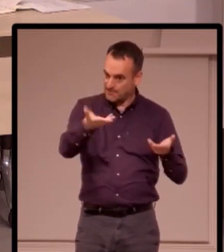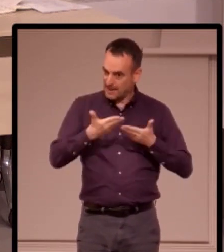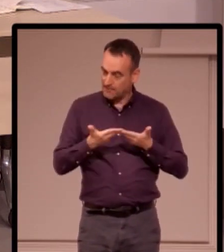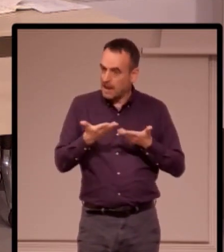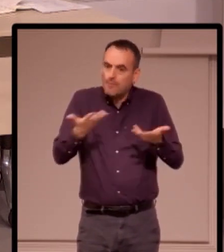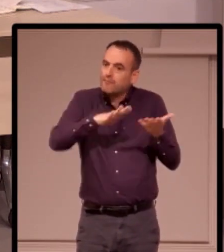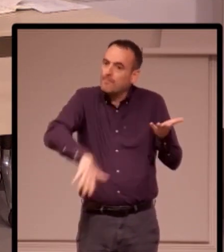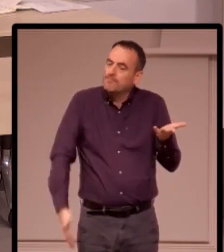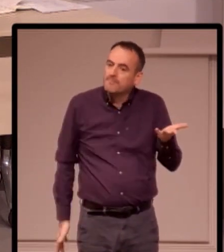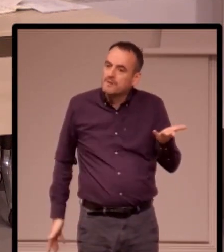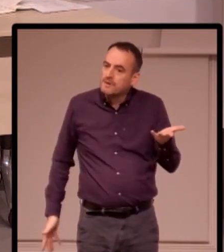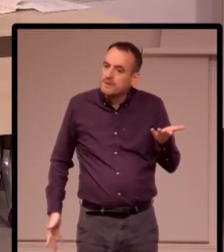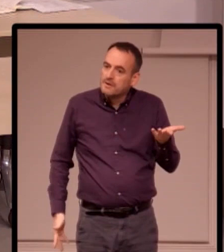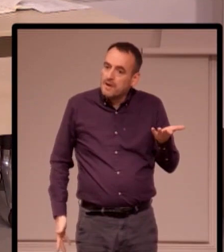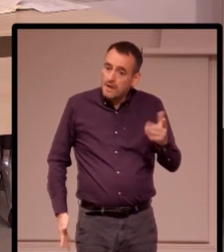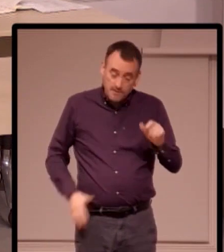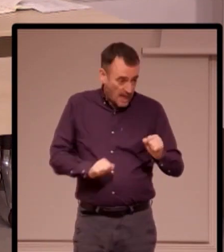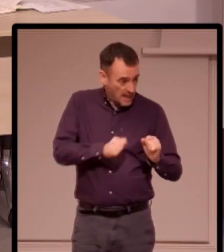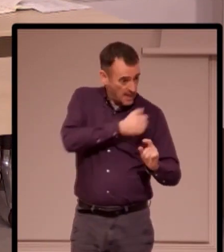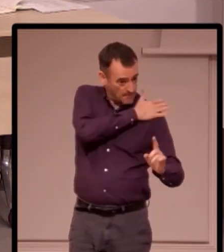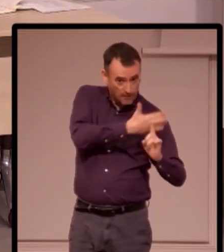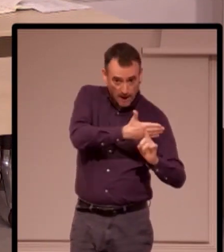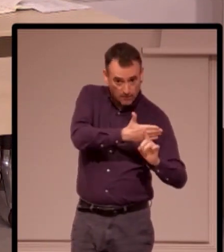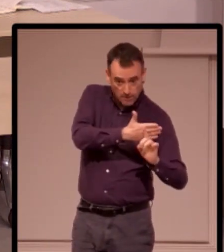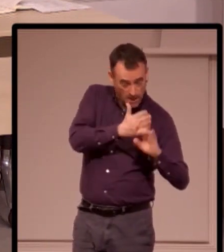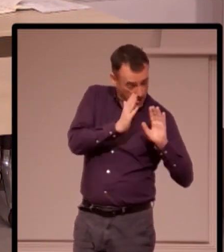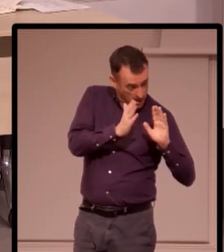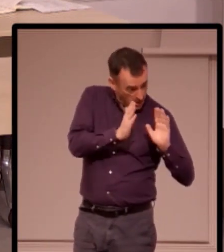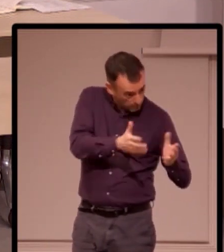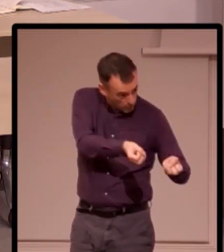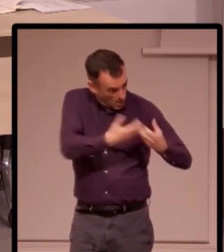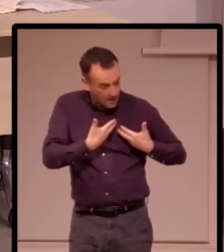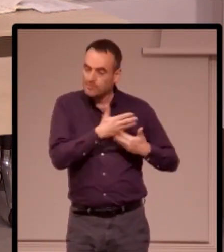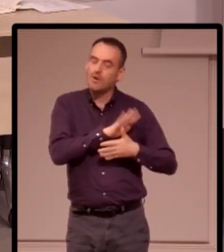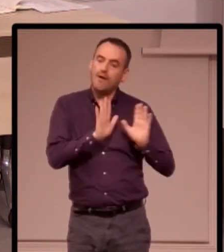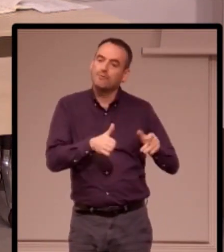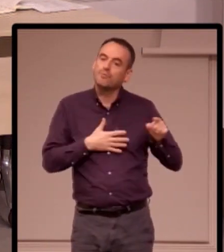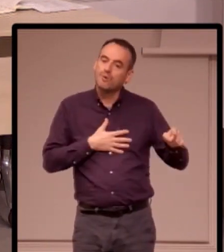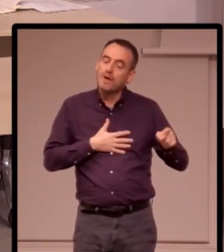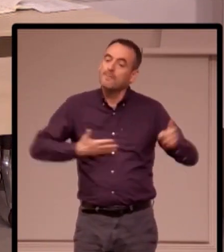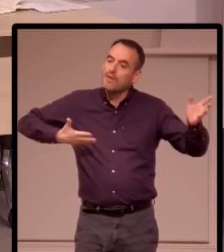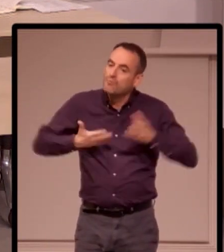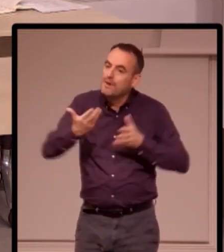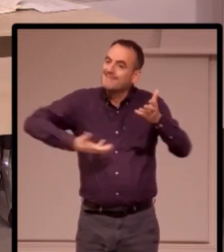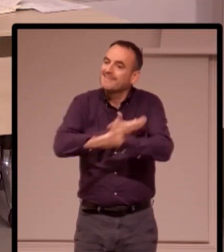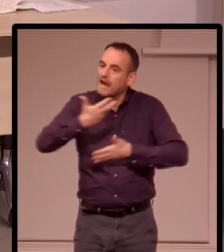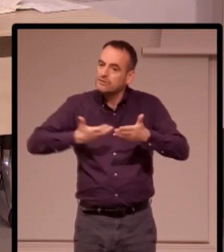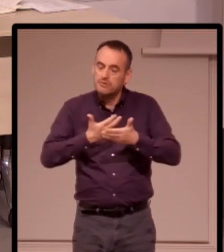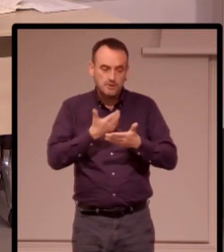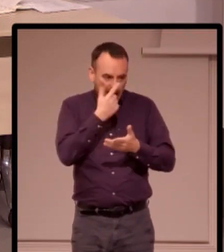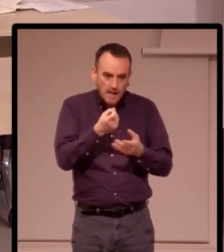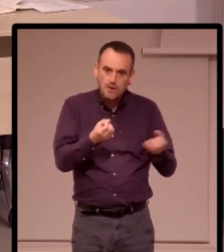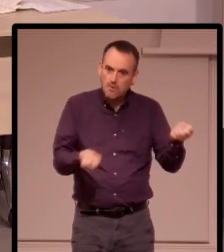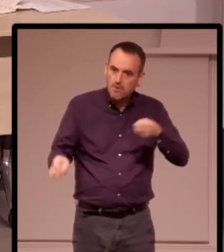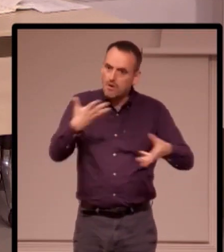can share what they want to of them, and they can add to the story and add to the discussion as they want to. And I think that's one of the